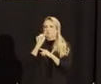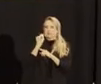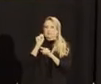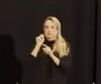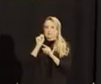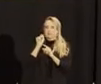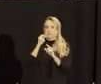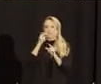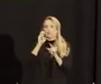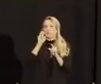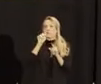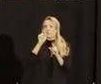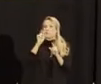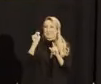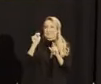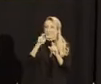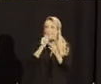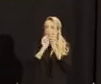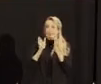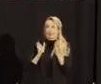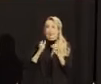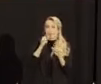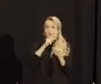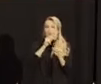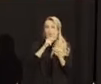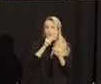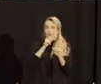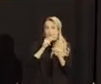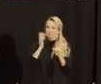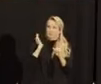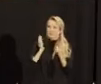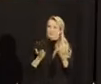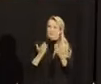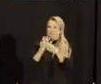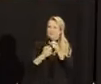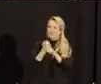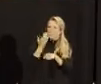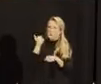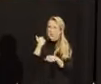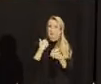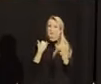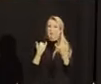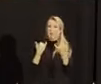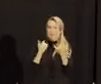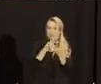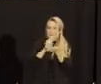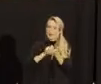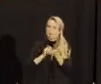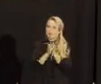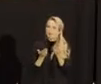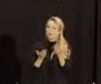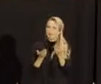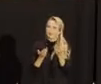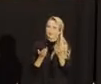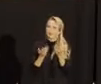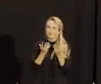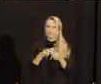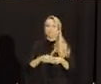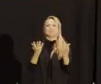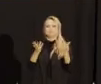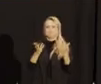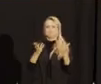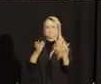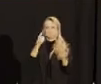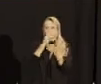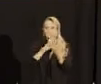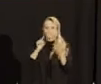that she co-wrote. Okay? Awesome. Best advocate. You are here.